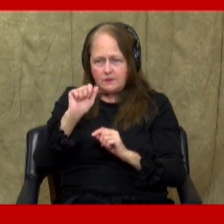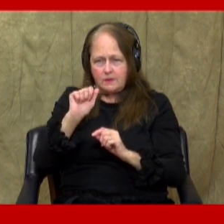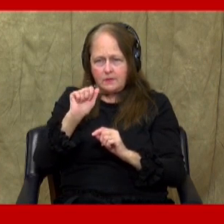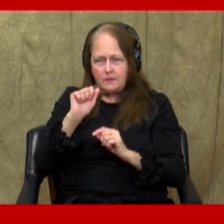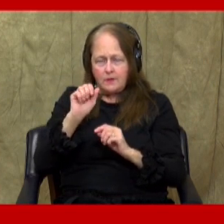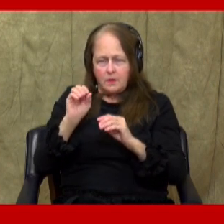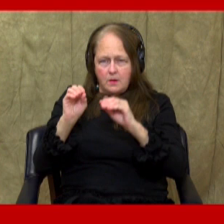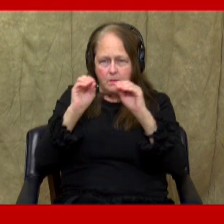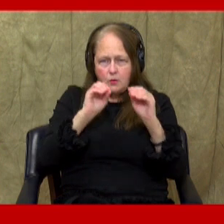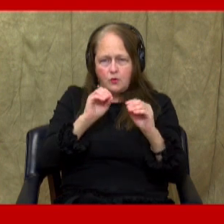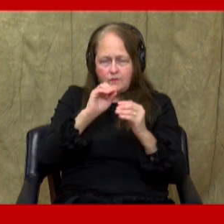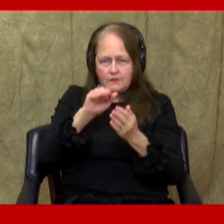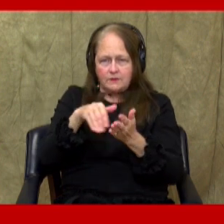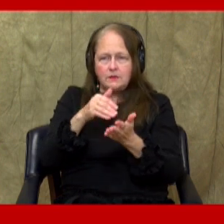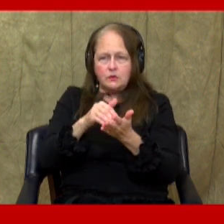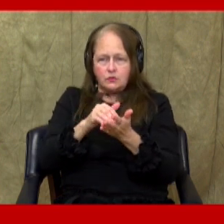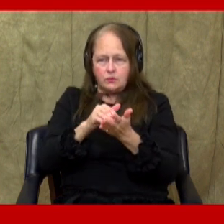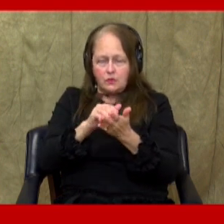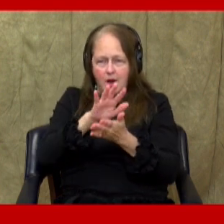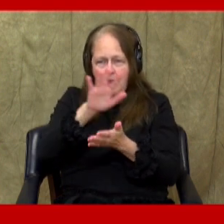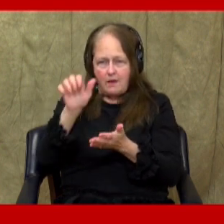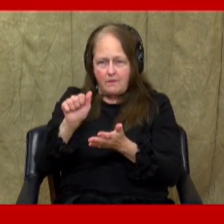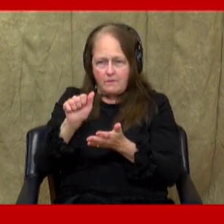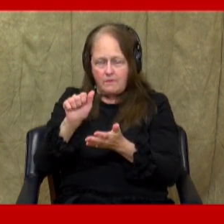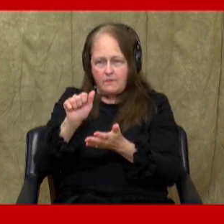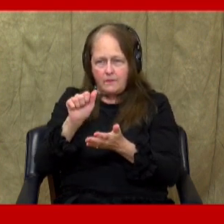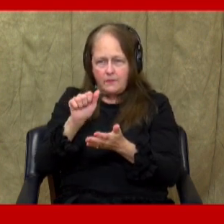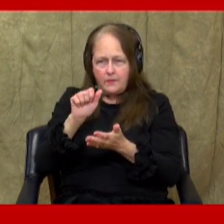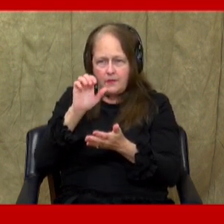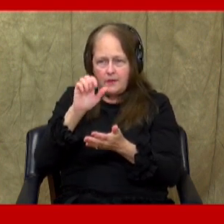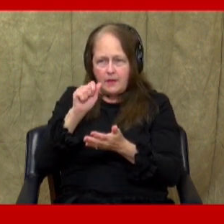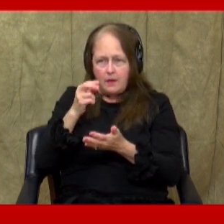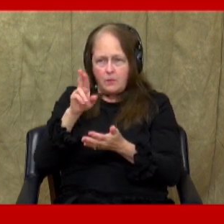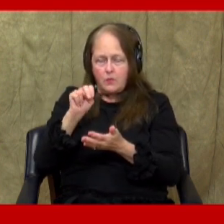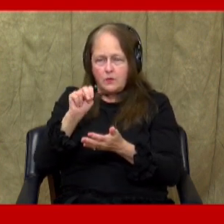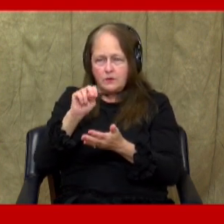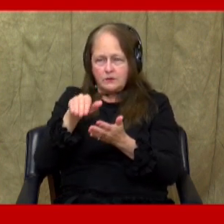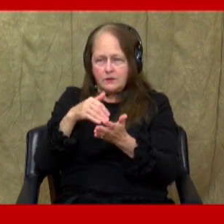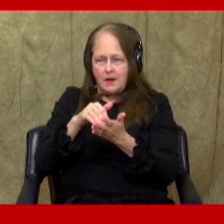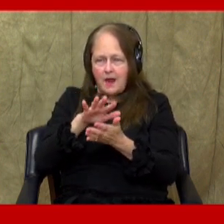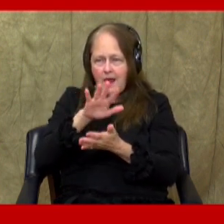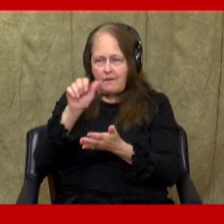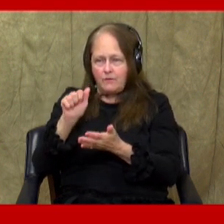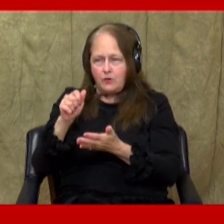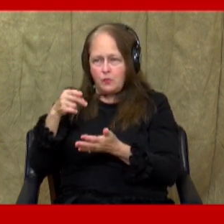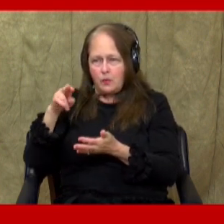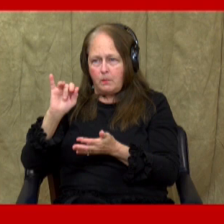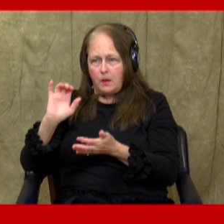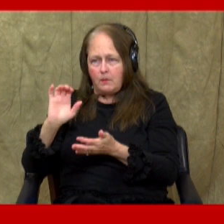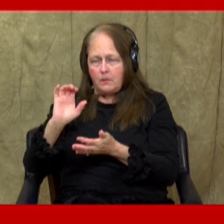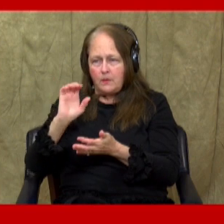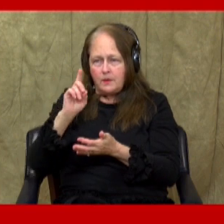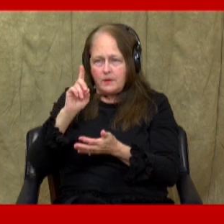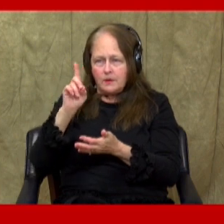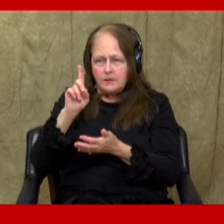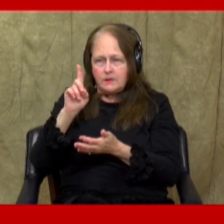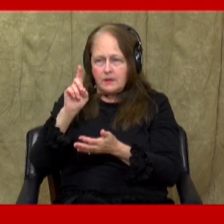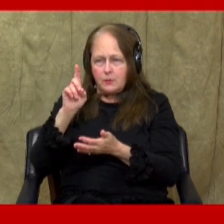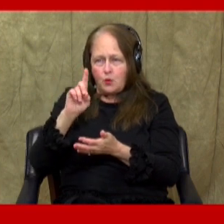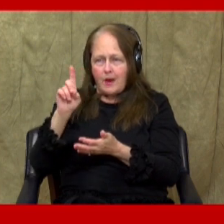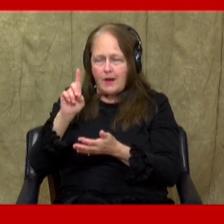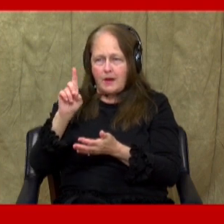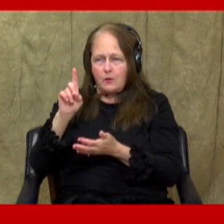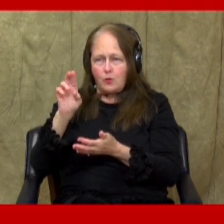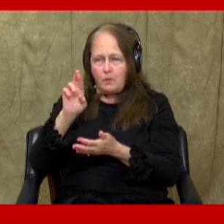move to Central Africa. Here we have Cameroon, Central African Republic, the Democratic Republic